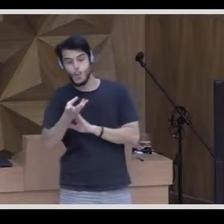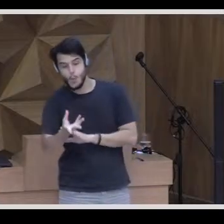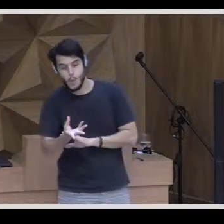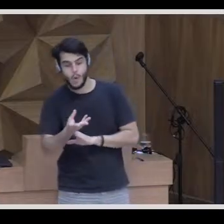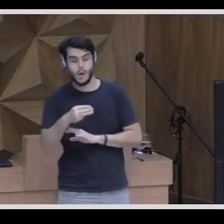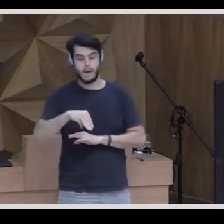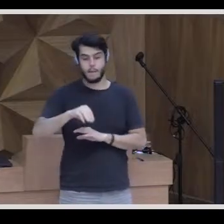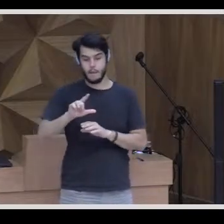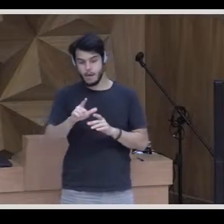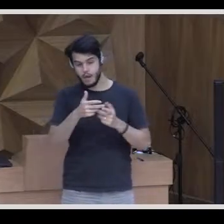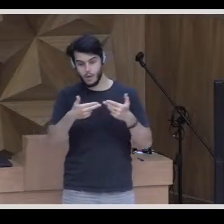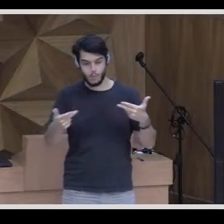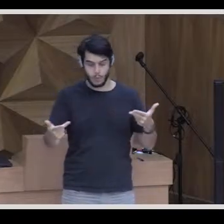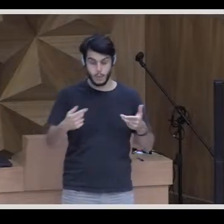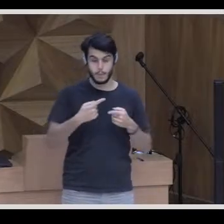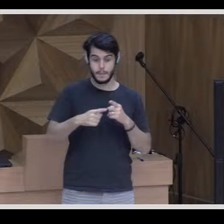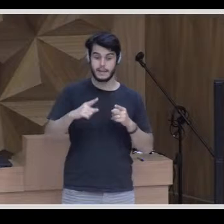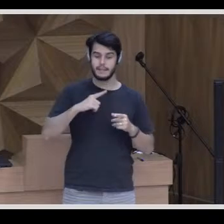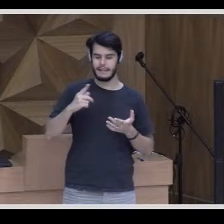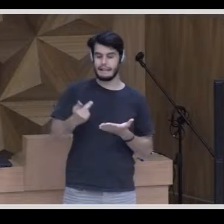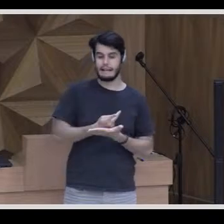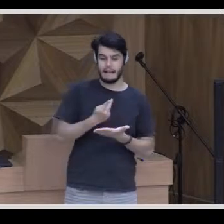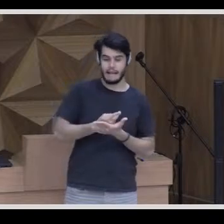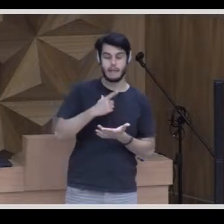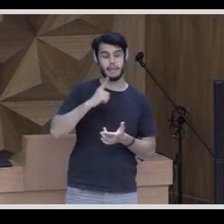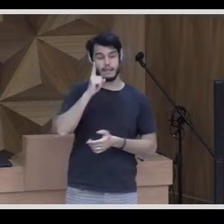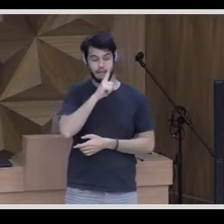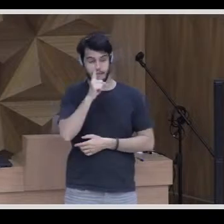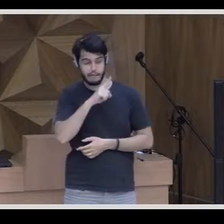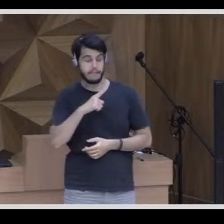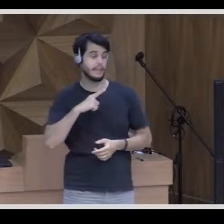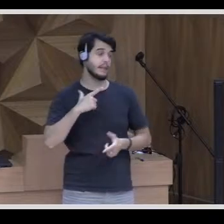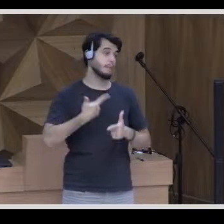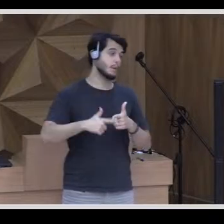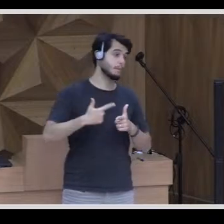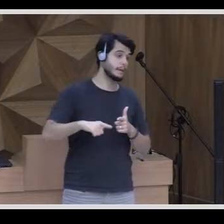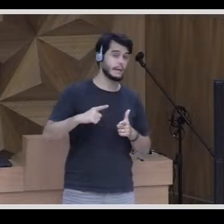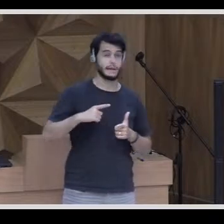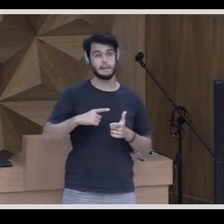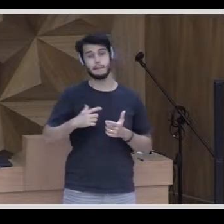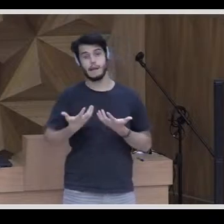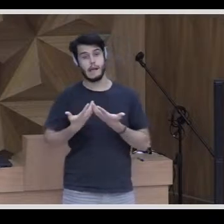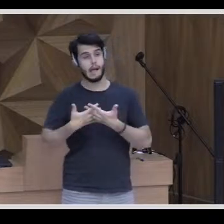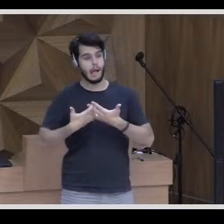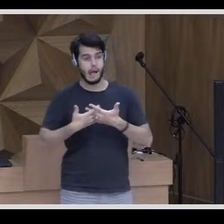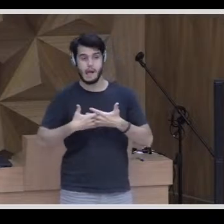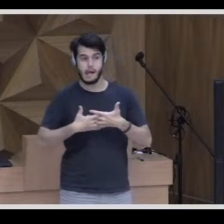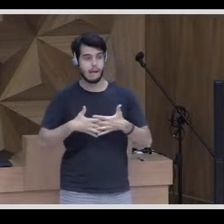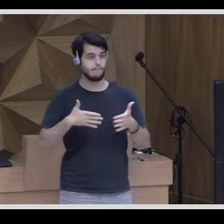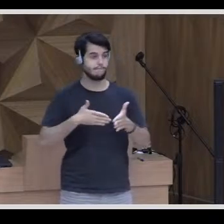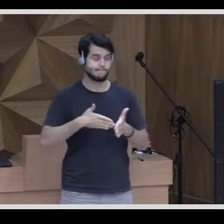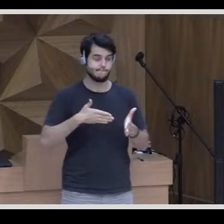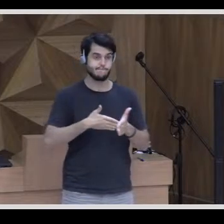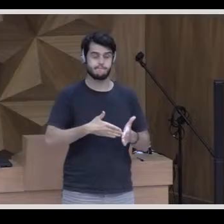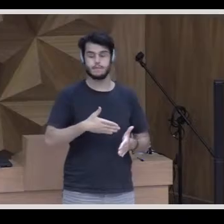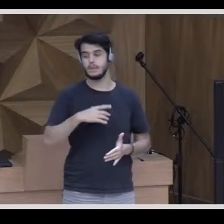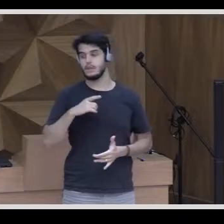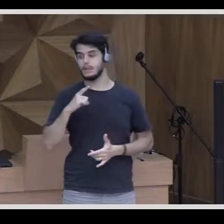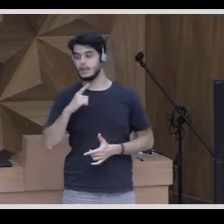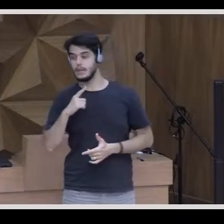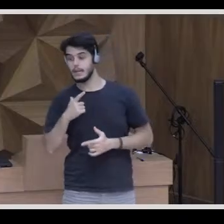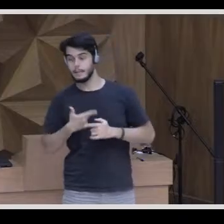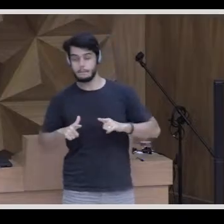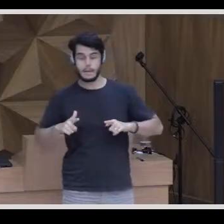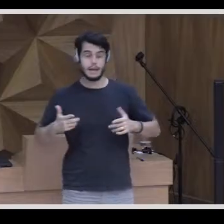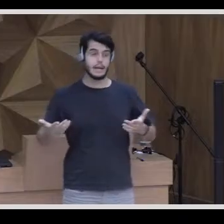or errors or incidents. I love that word, incidents. It kind of hides a whole realm of different problems. But